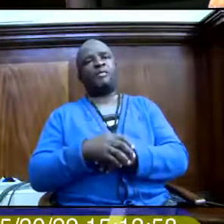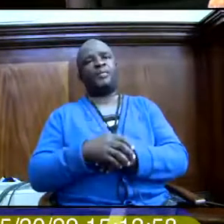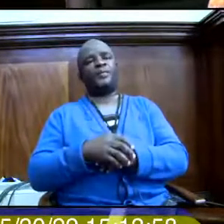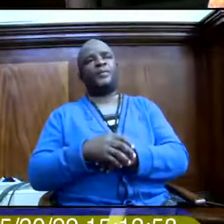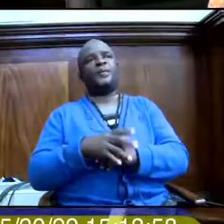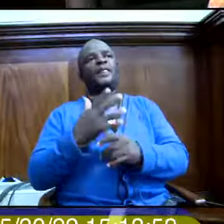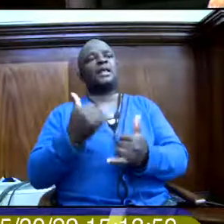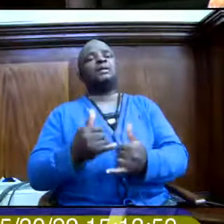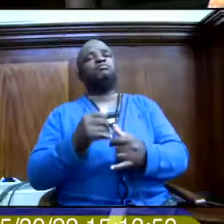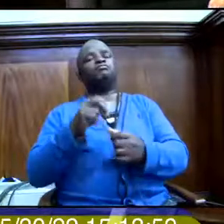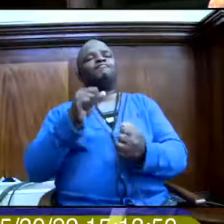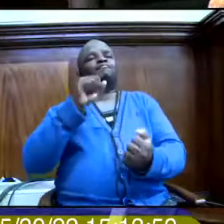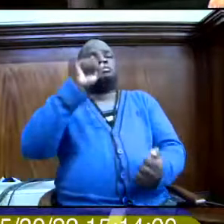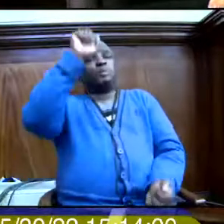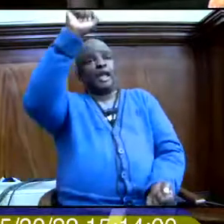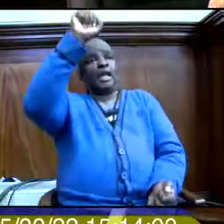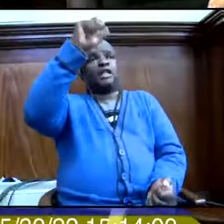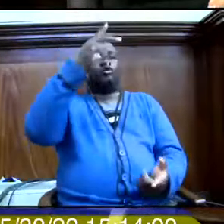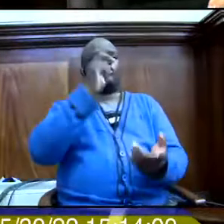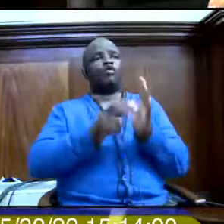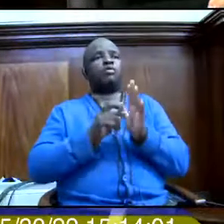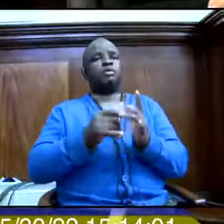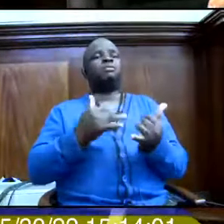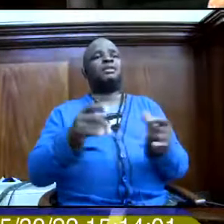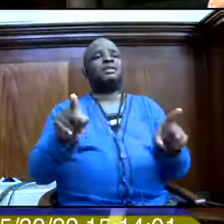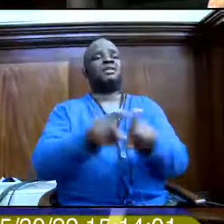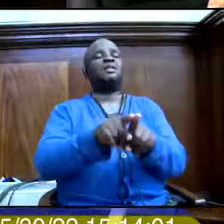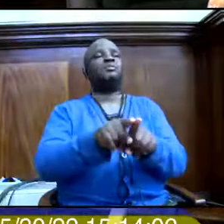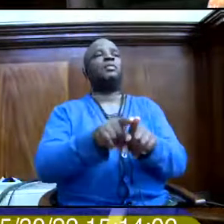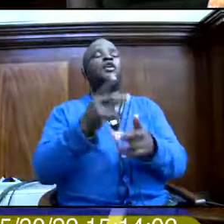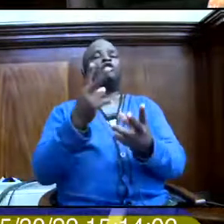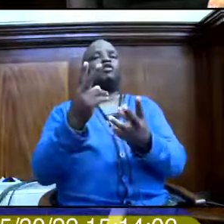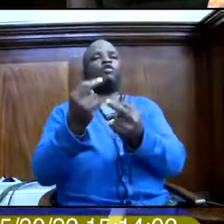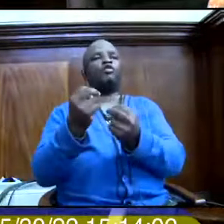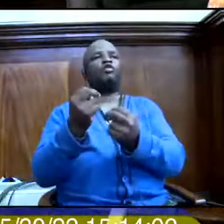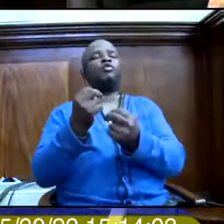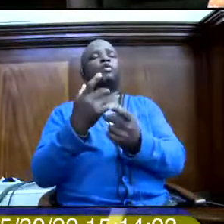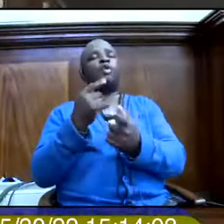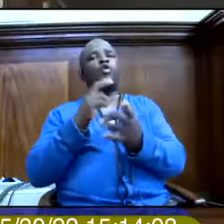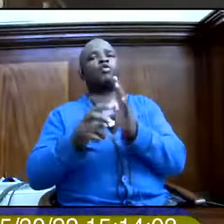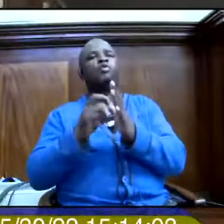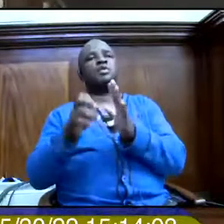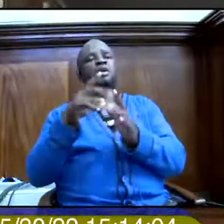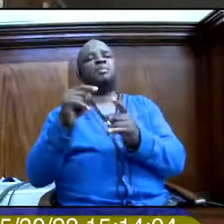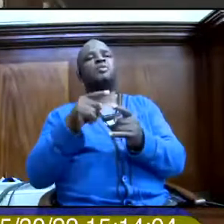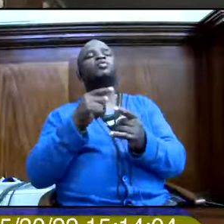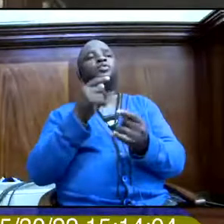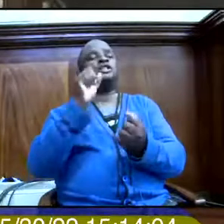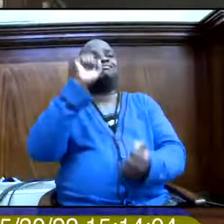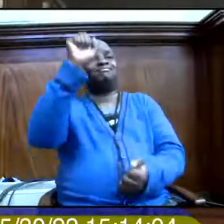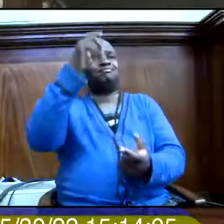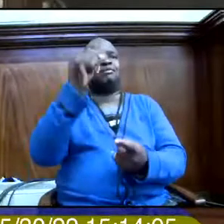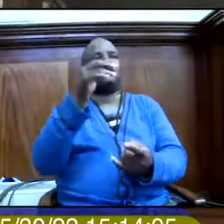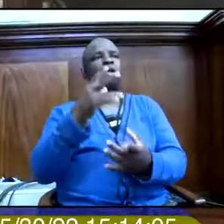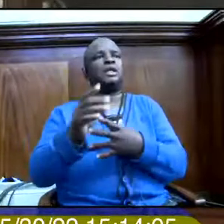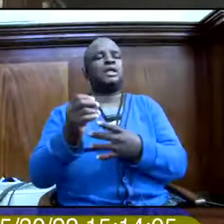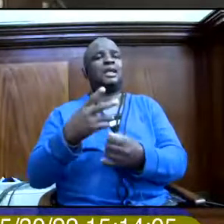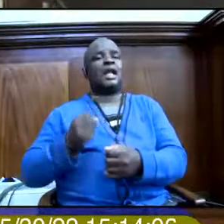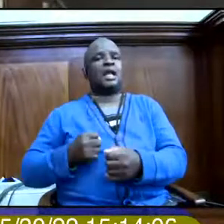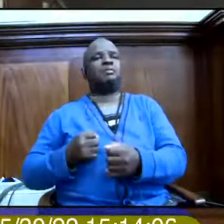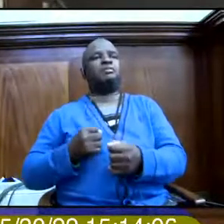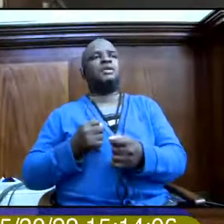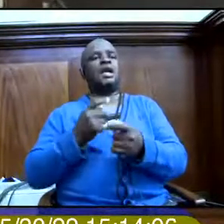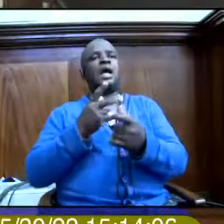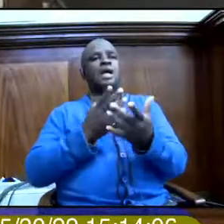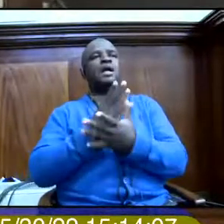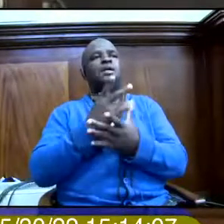rule similarly the the new provision regarding picketing rules have kept the right to picket and